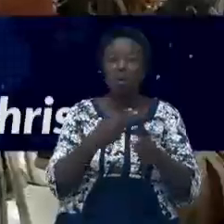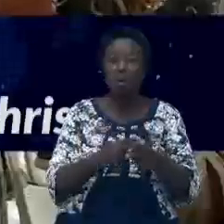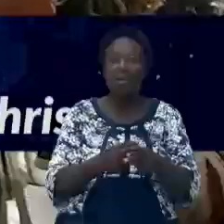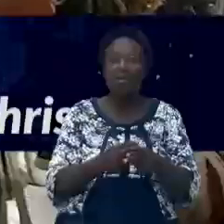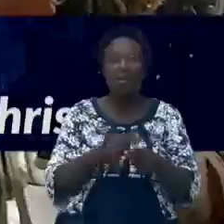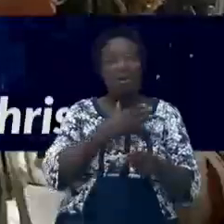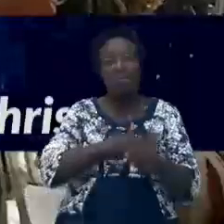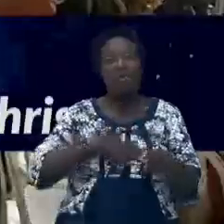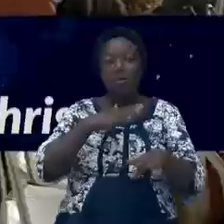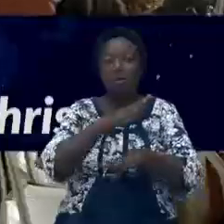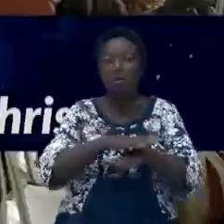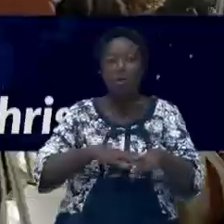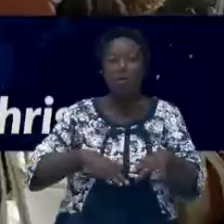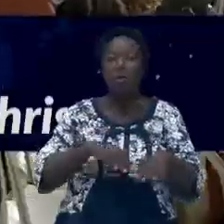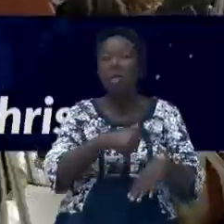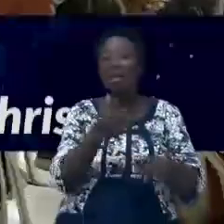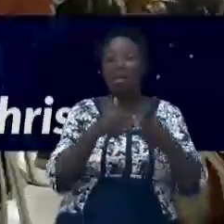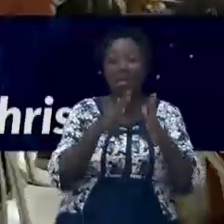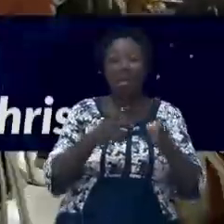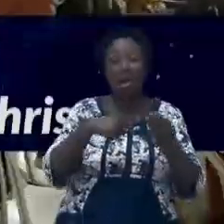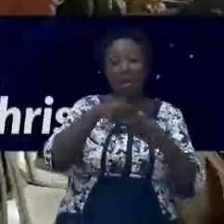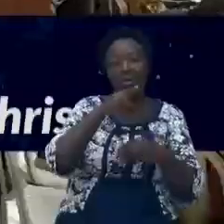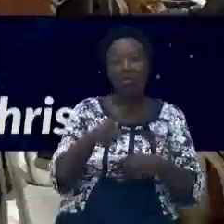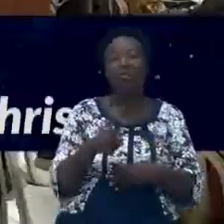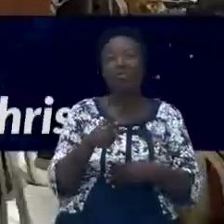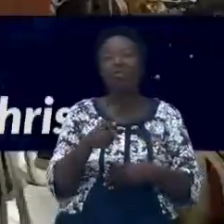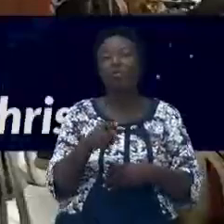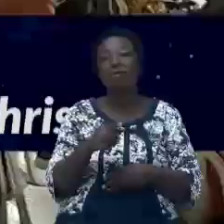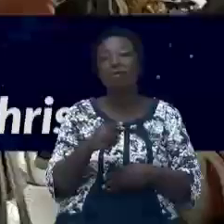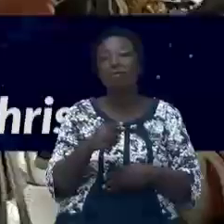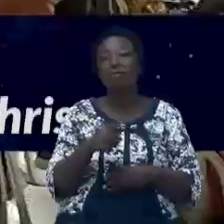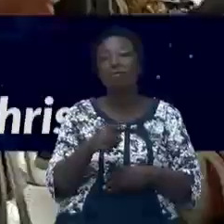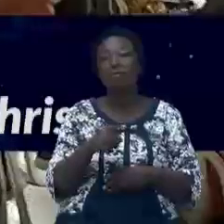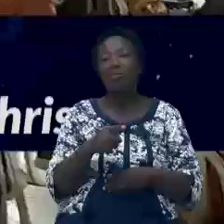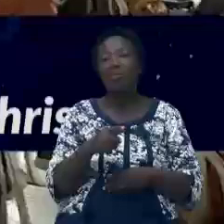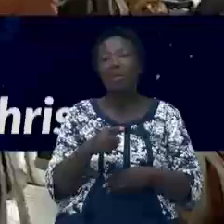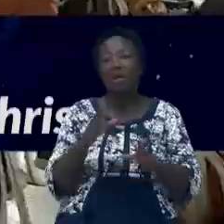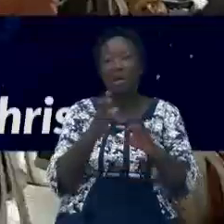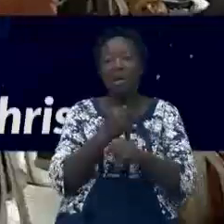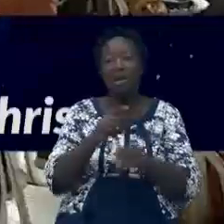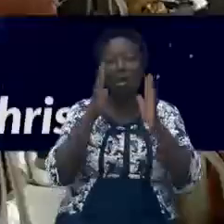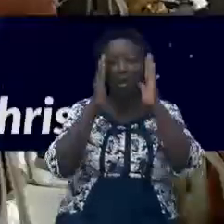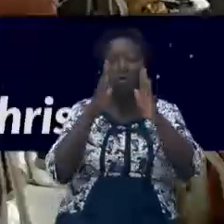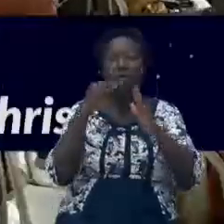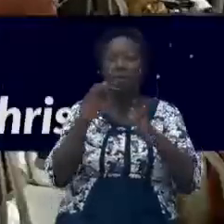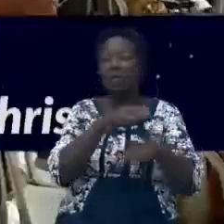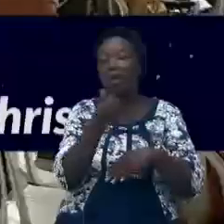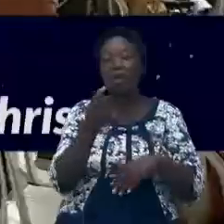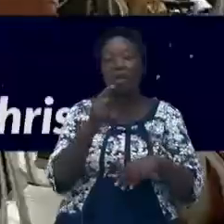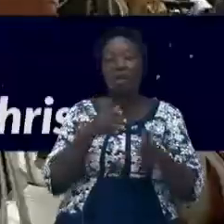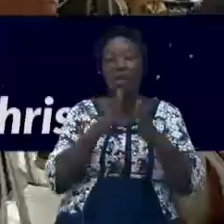to, please call the attention of the counselors around you